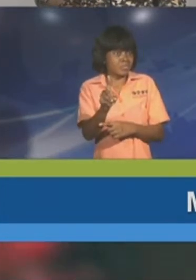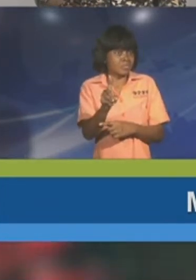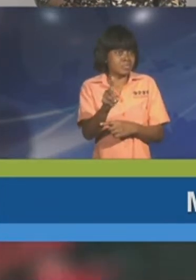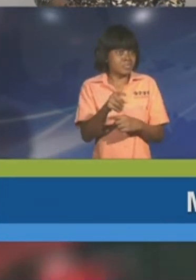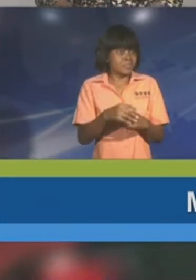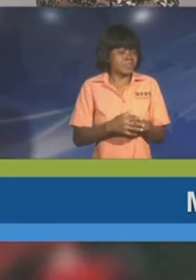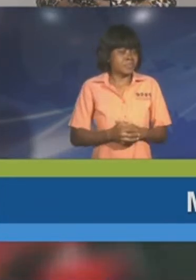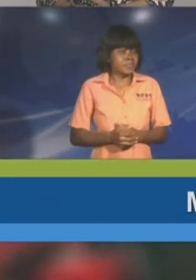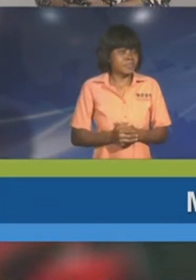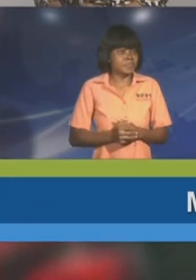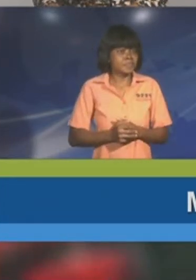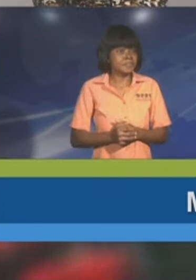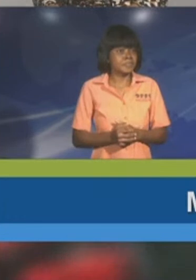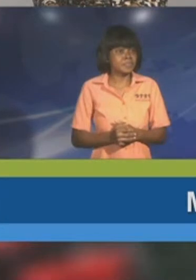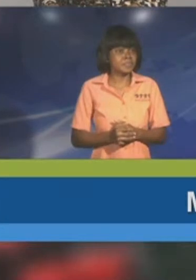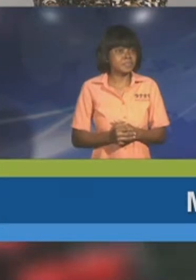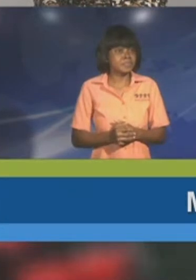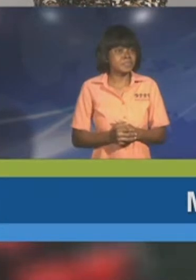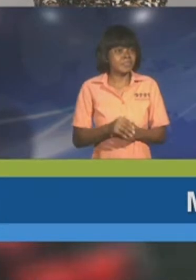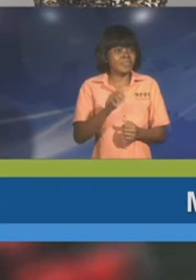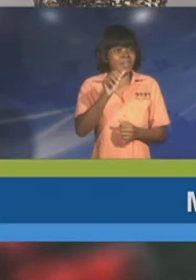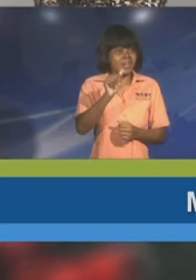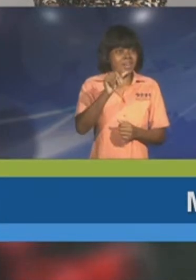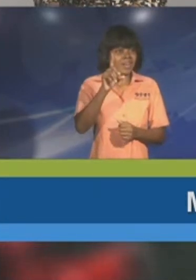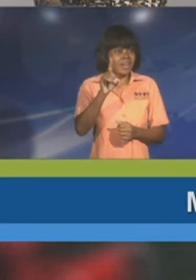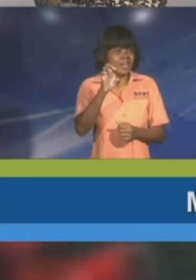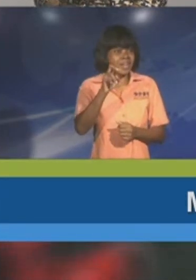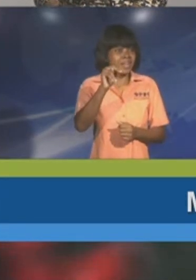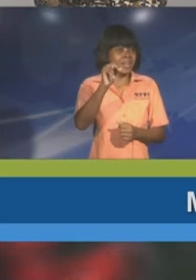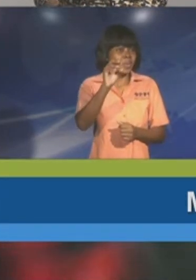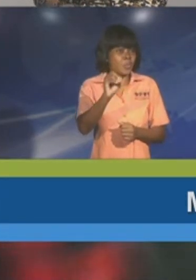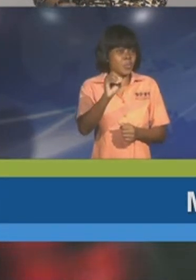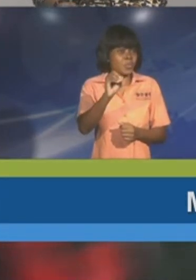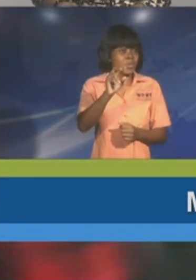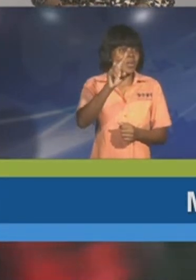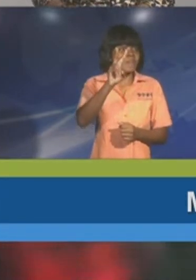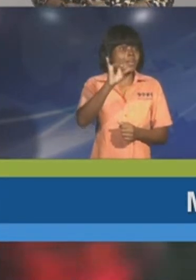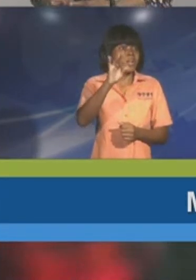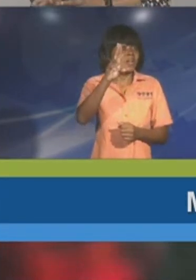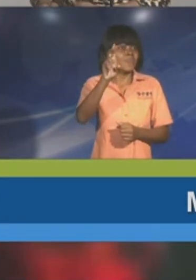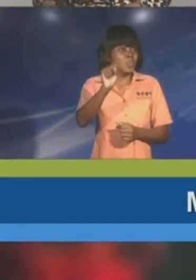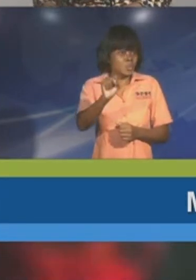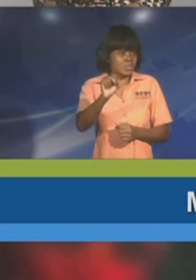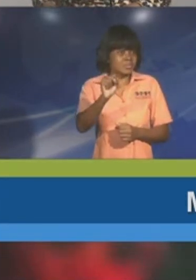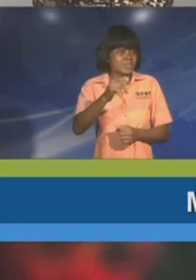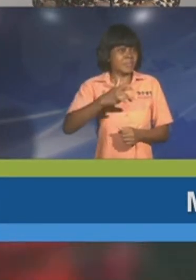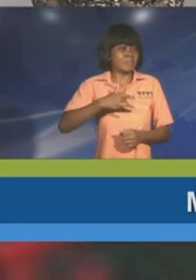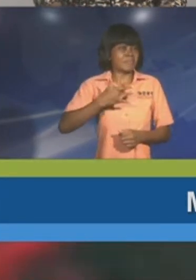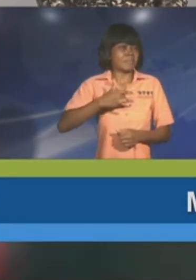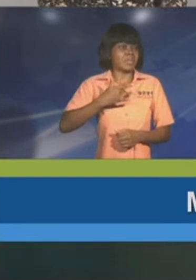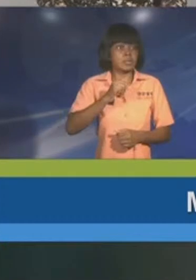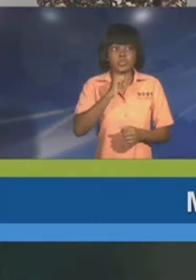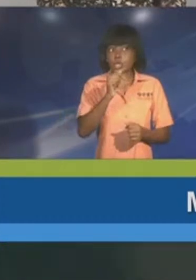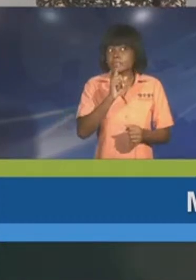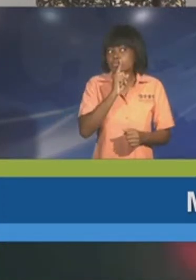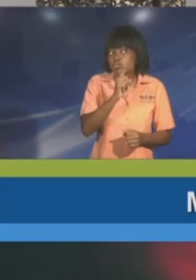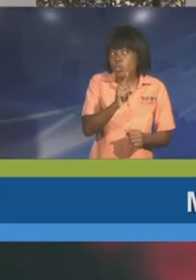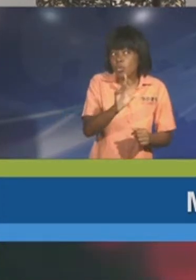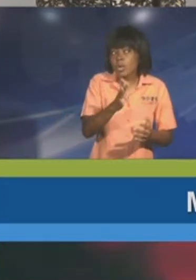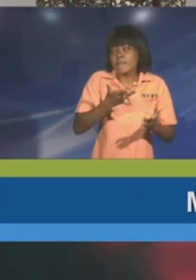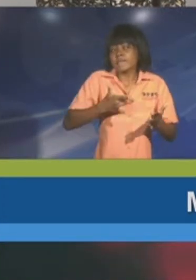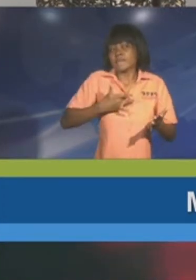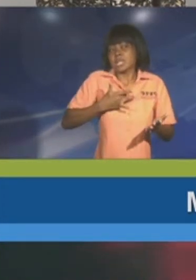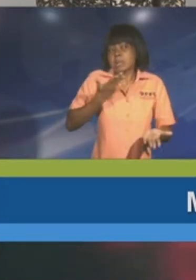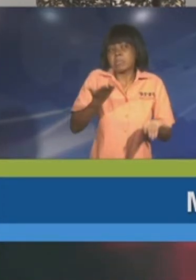not all. And for some of them, they've found there's a connection with the previous COVID infection. They had a